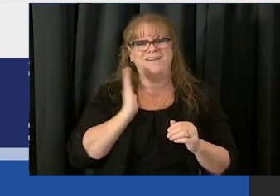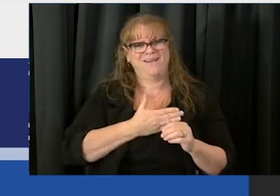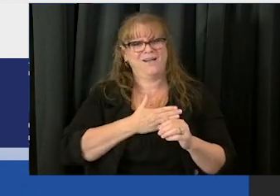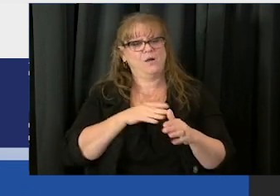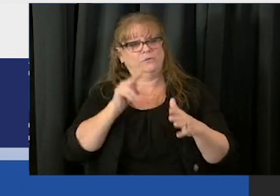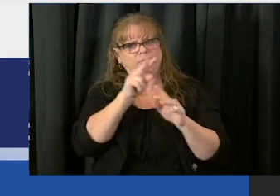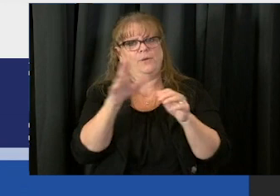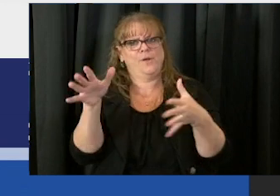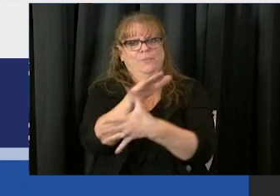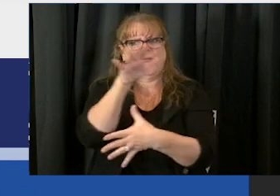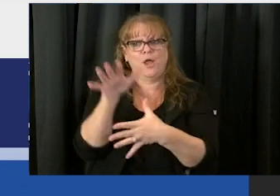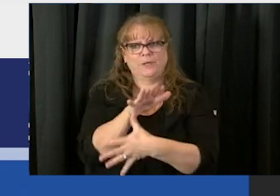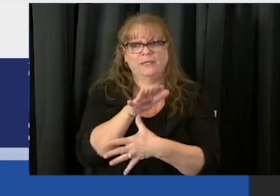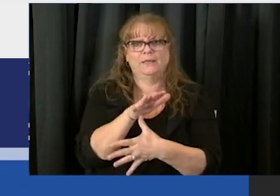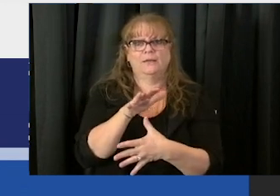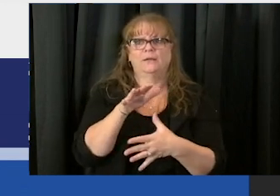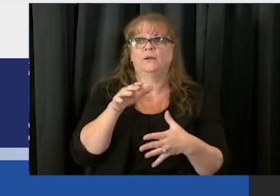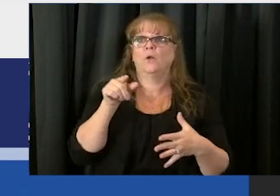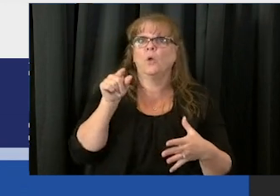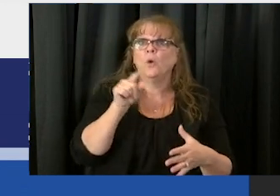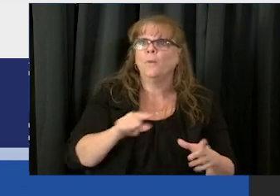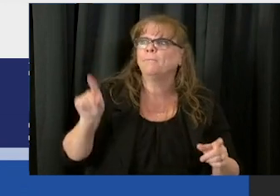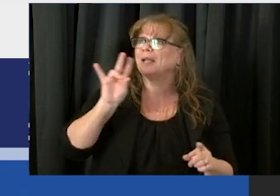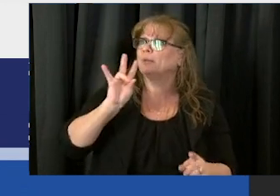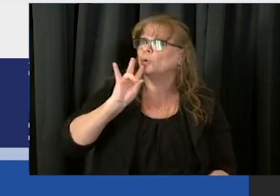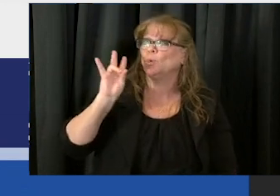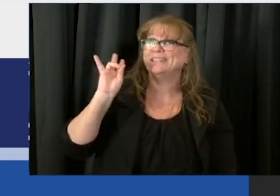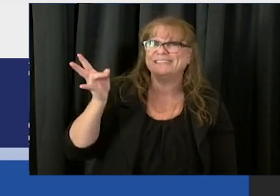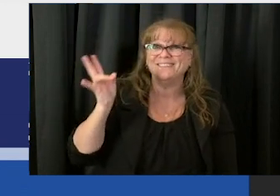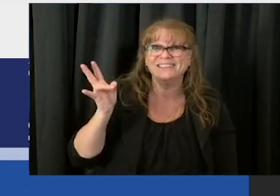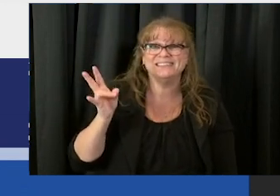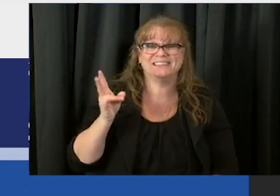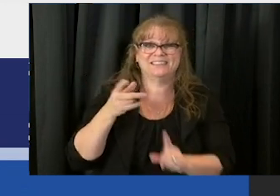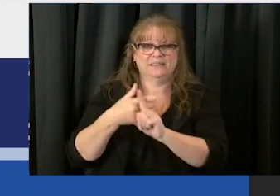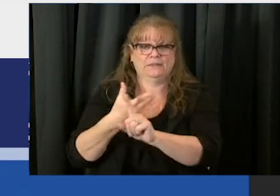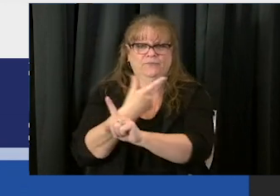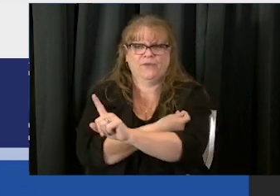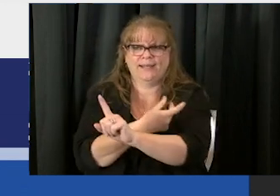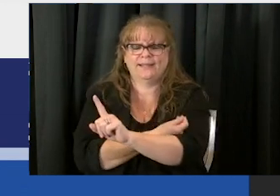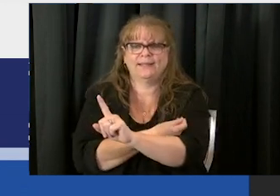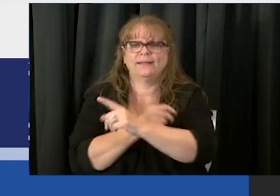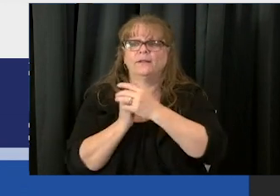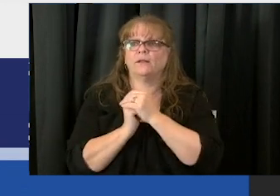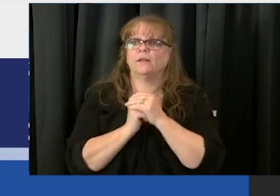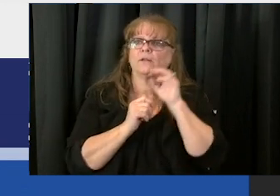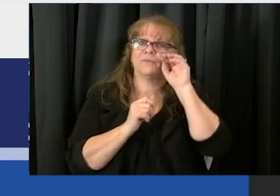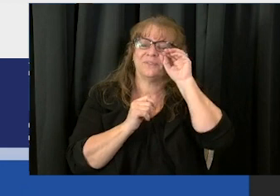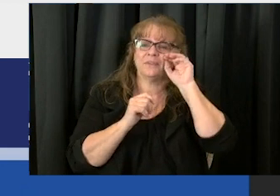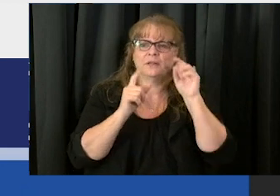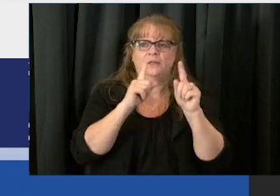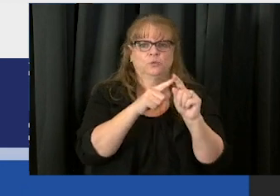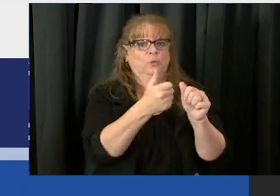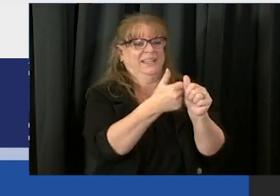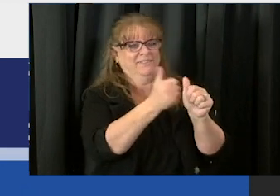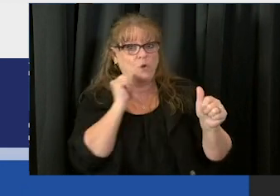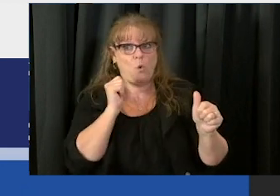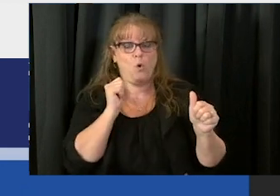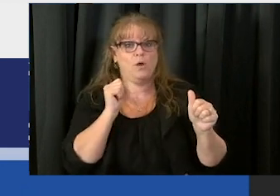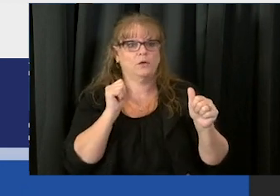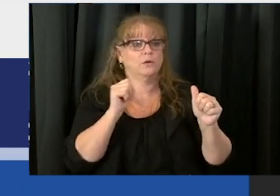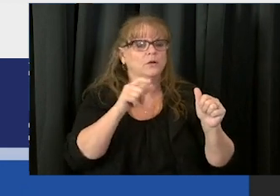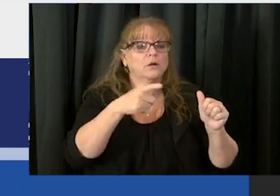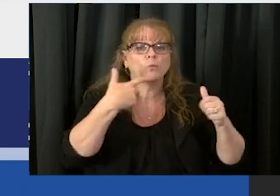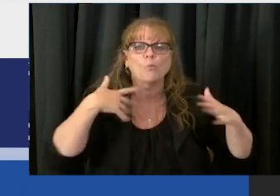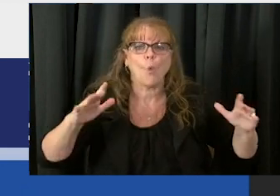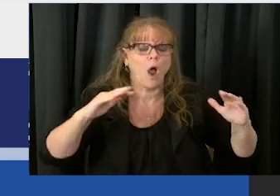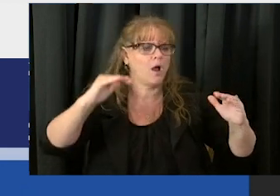rural, urban. We want to avoid disparities on income and race, and really make sure that we reach that wildly important goal. We call them